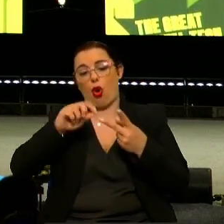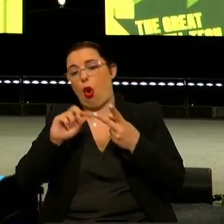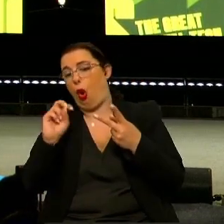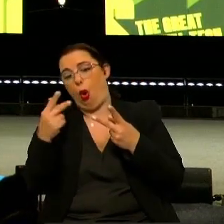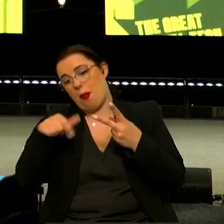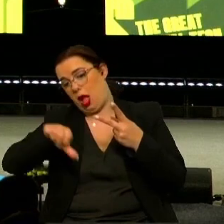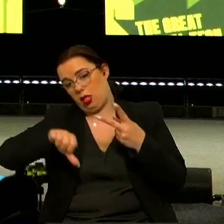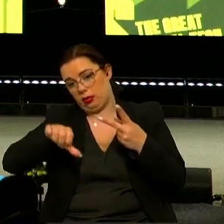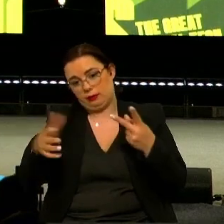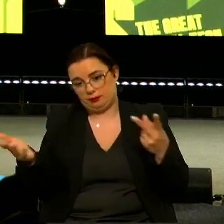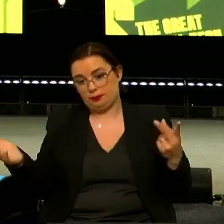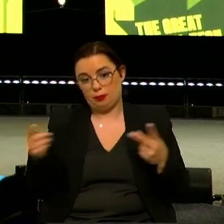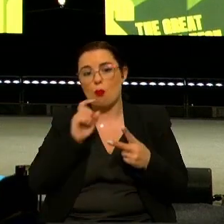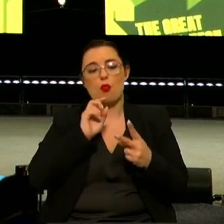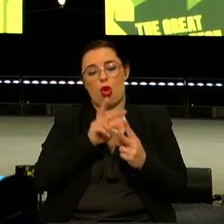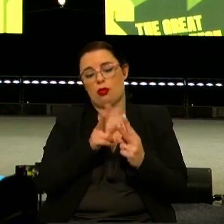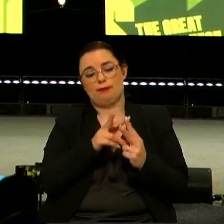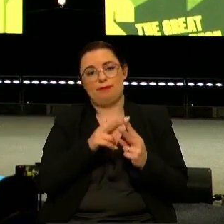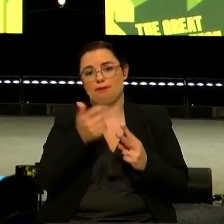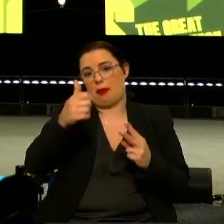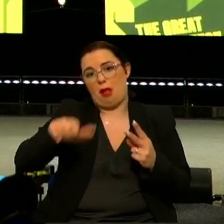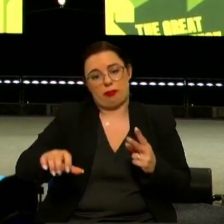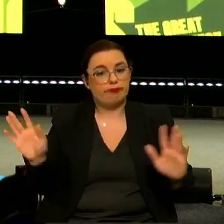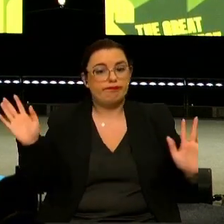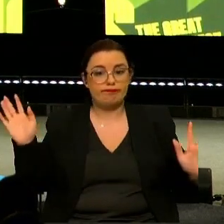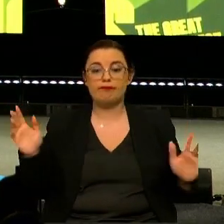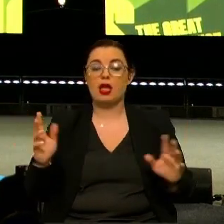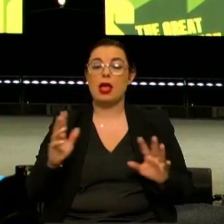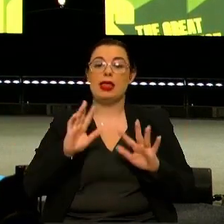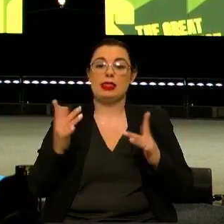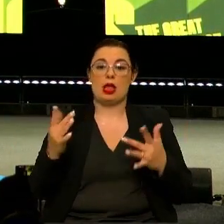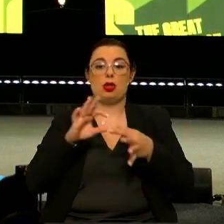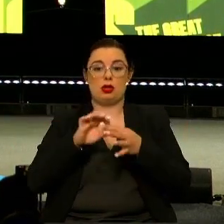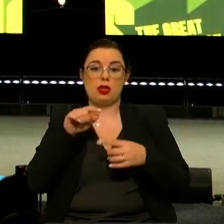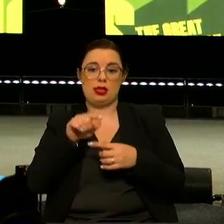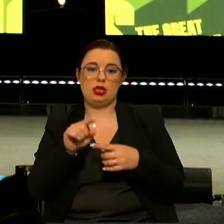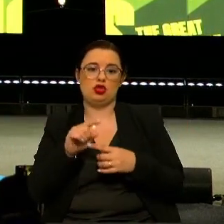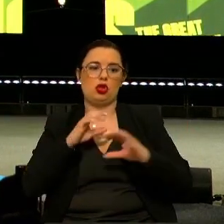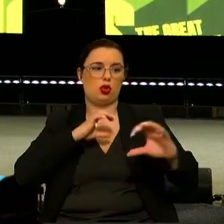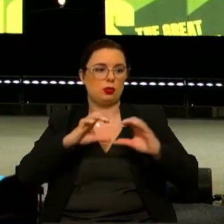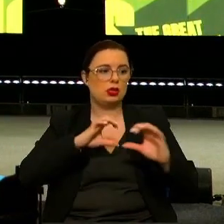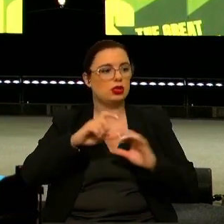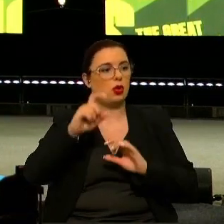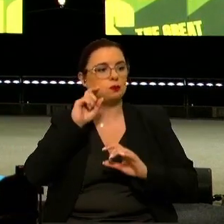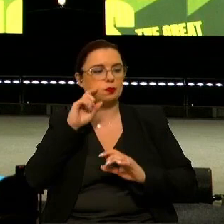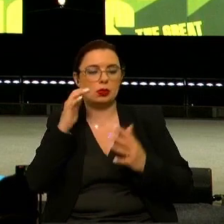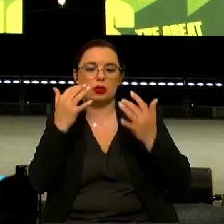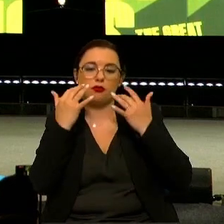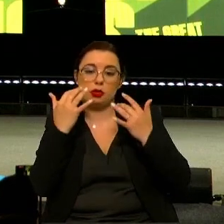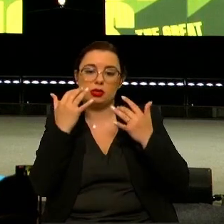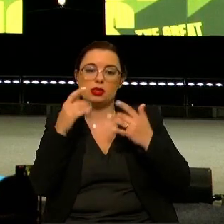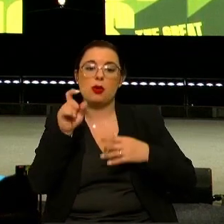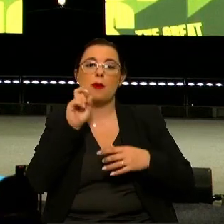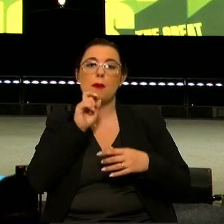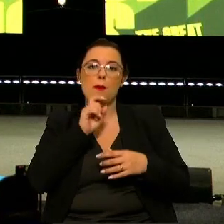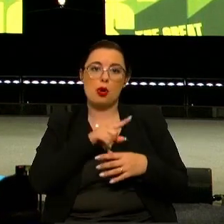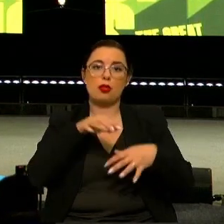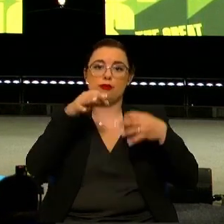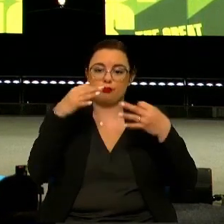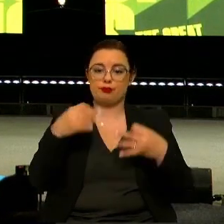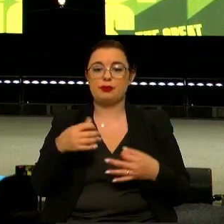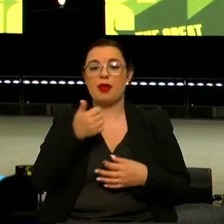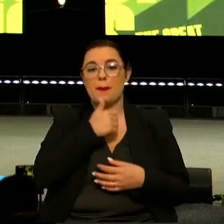used for good and bad reasons. And quantum